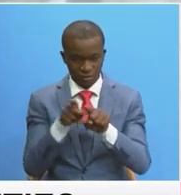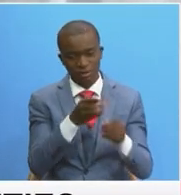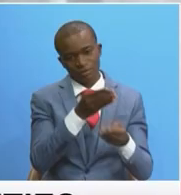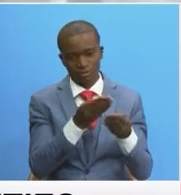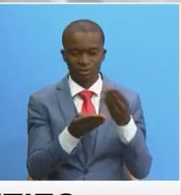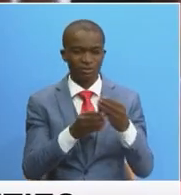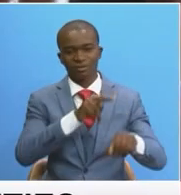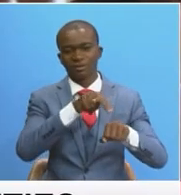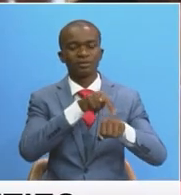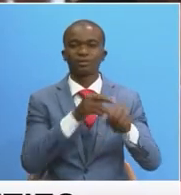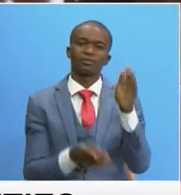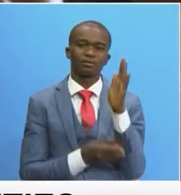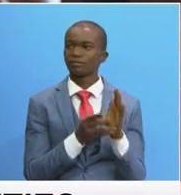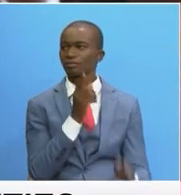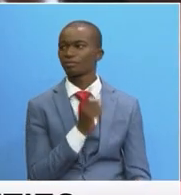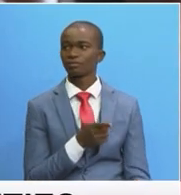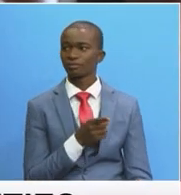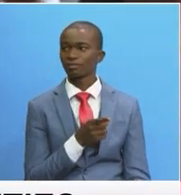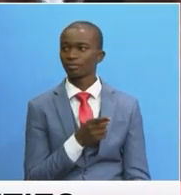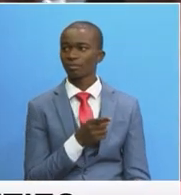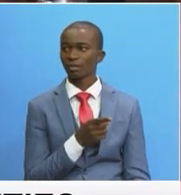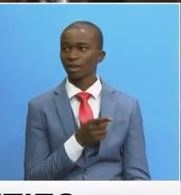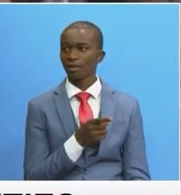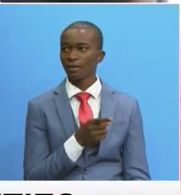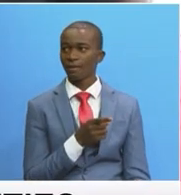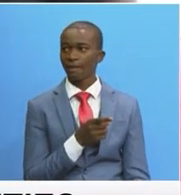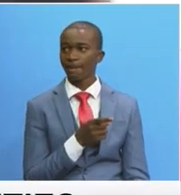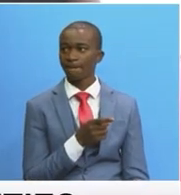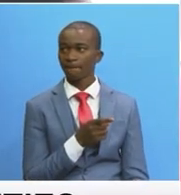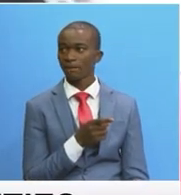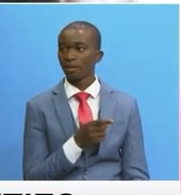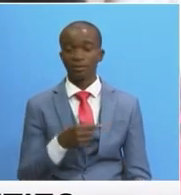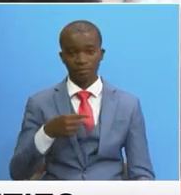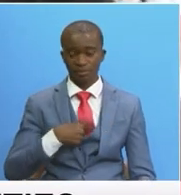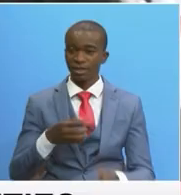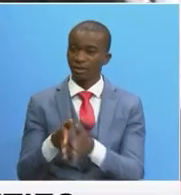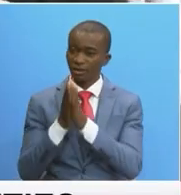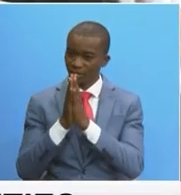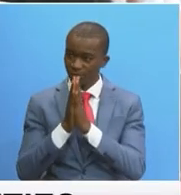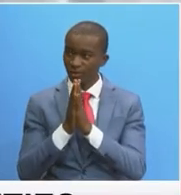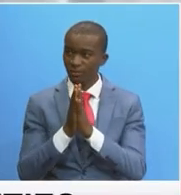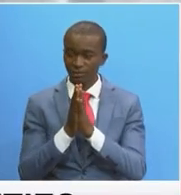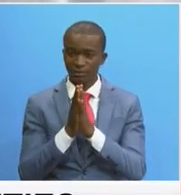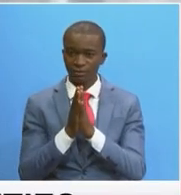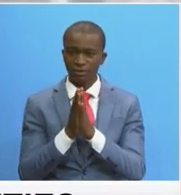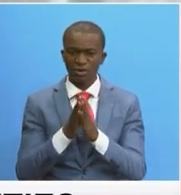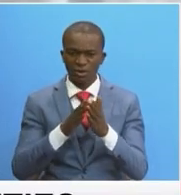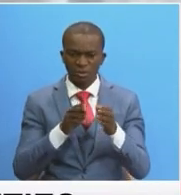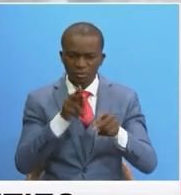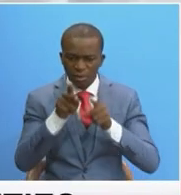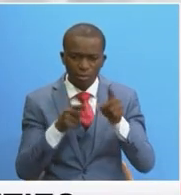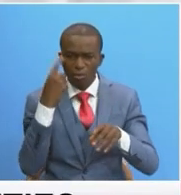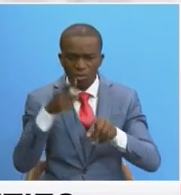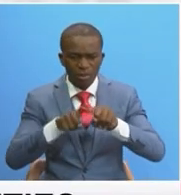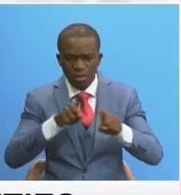much as the maybe the women. So there's an appeal that also the men participate in bringing up